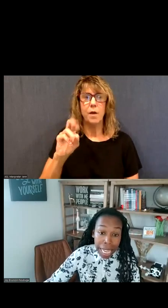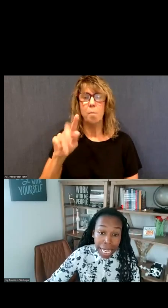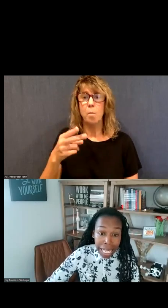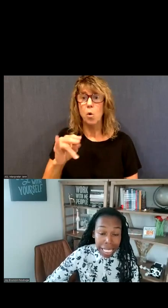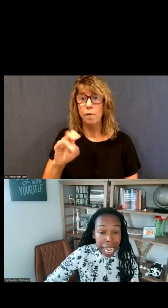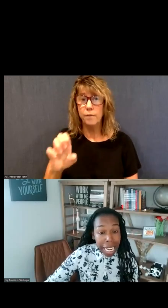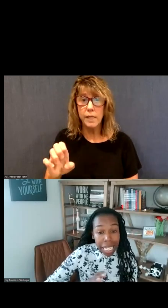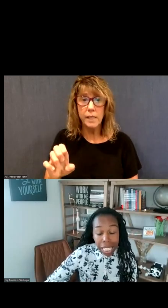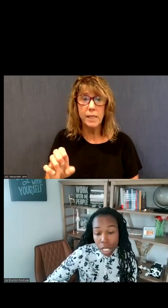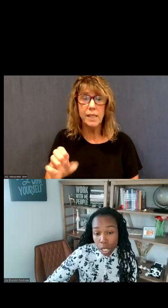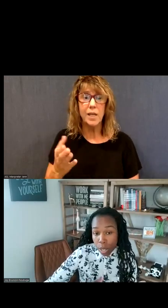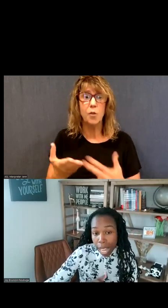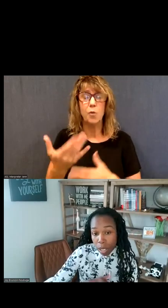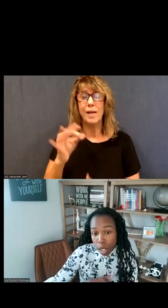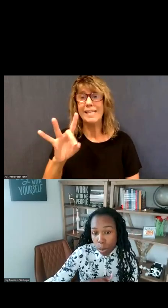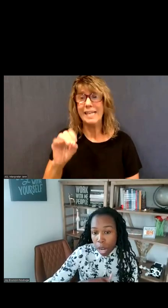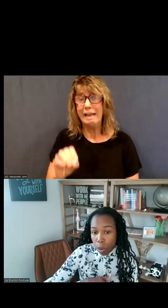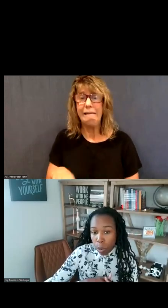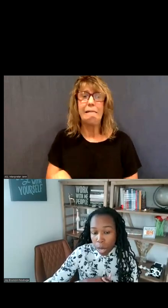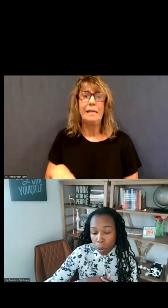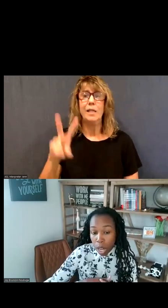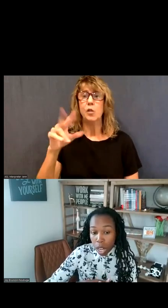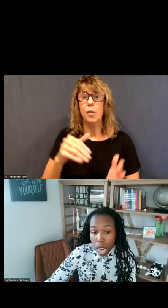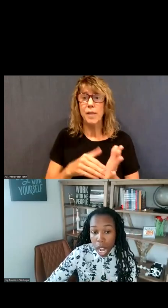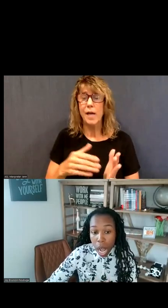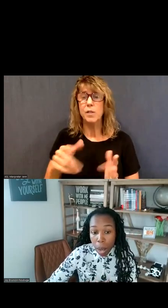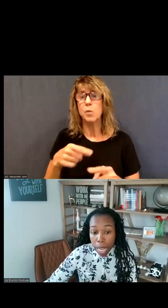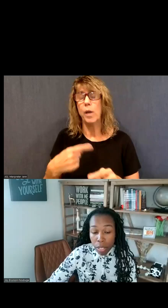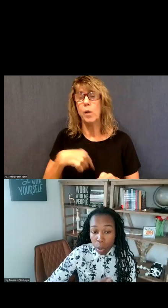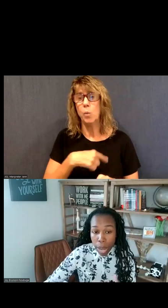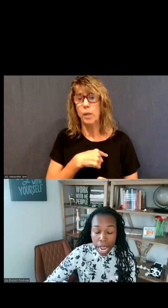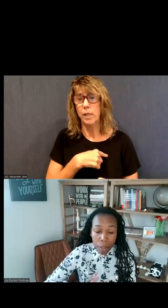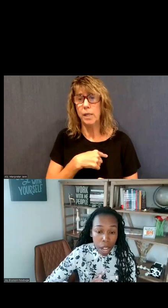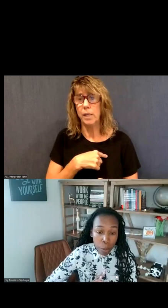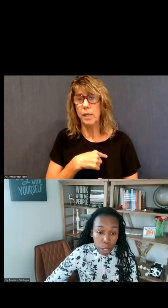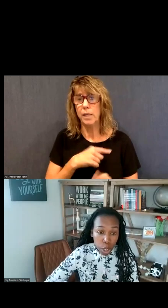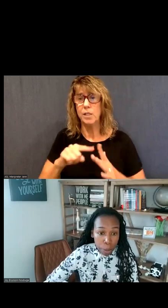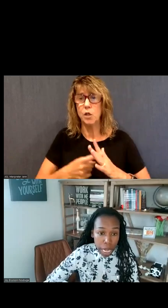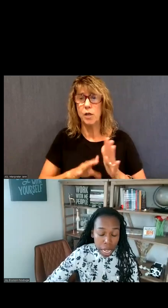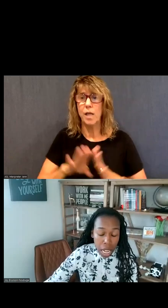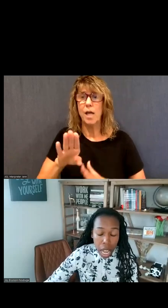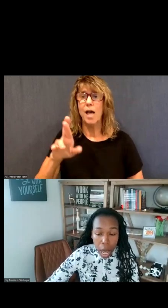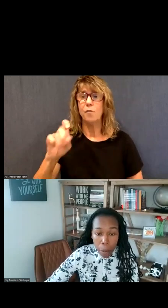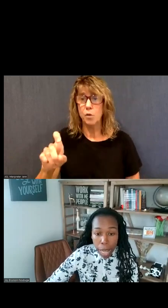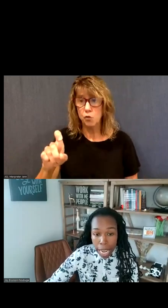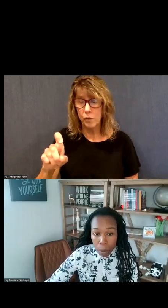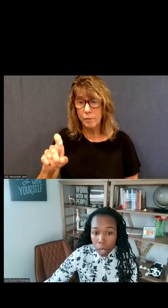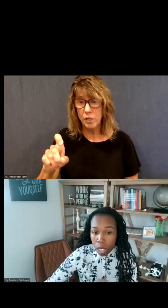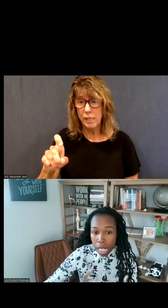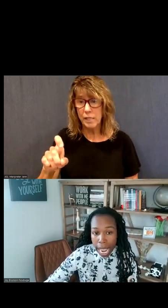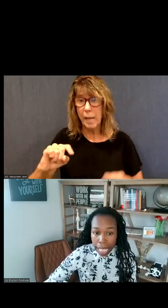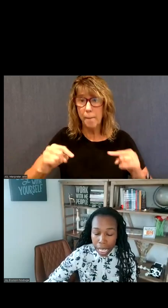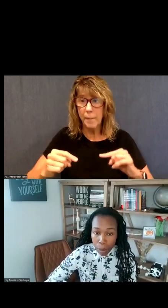the 1980s into the 2000s, when we were in the wave of prescription